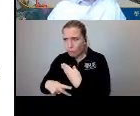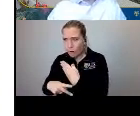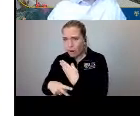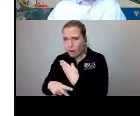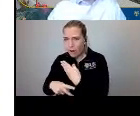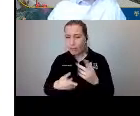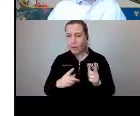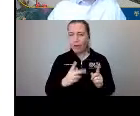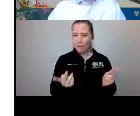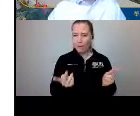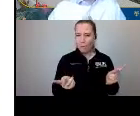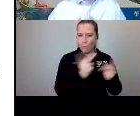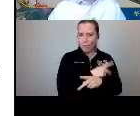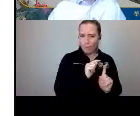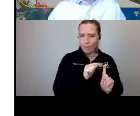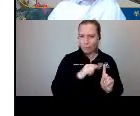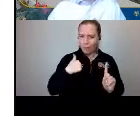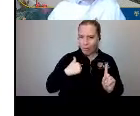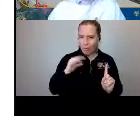Looking at